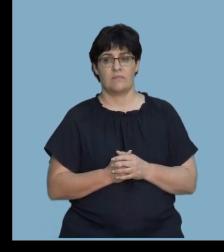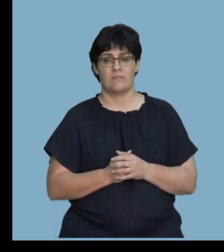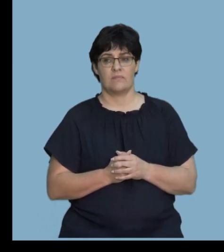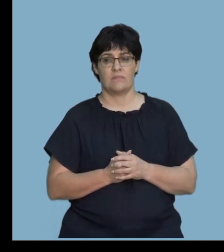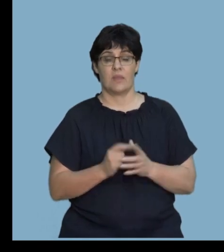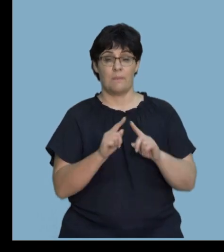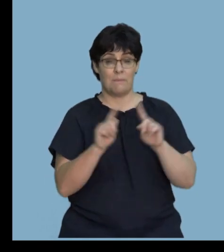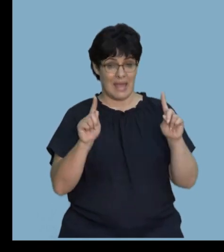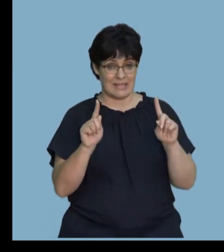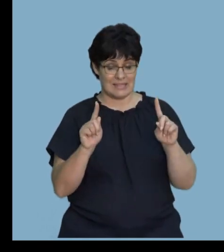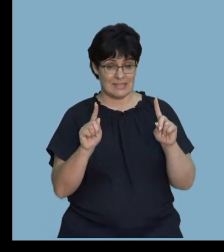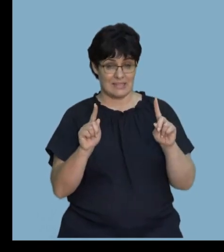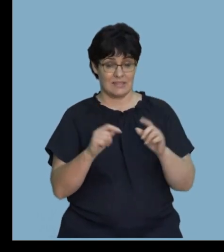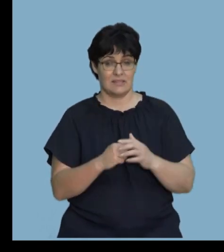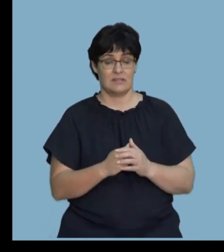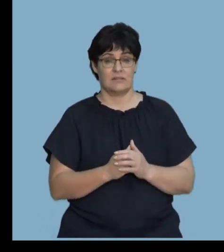but,